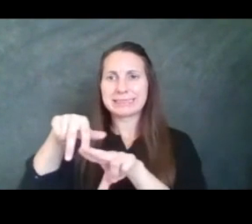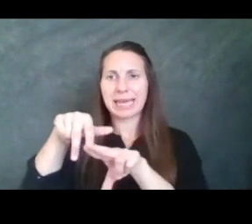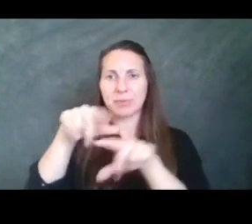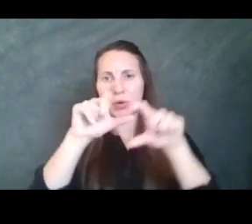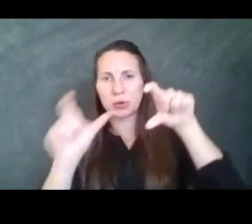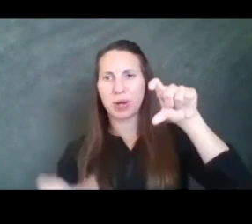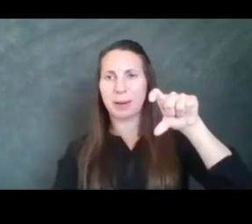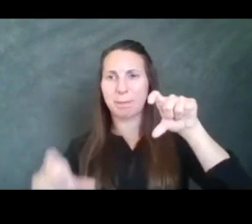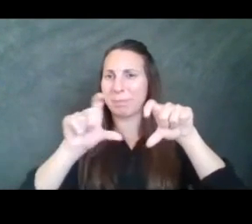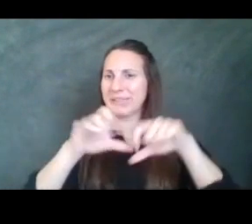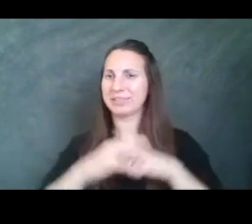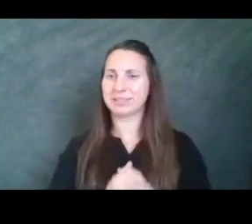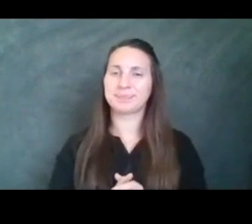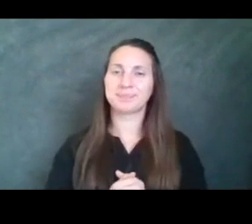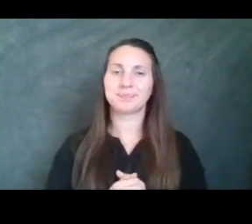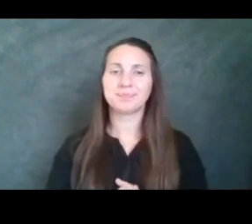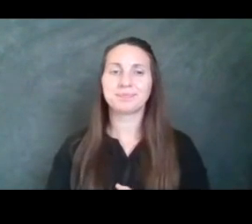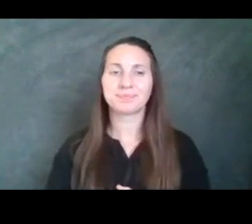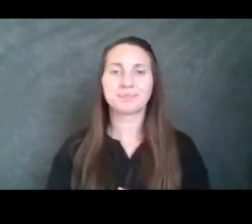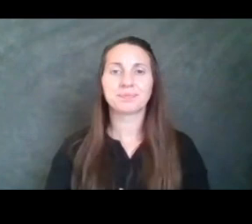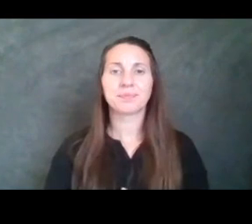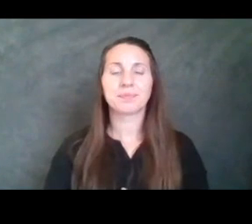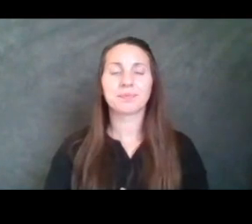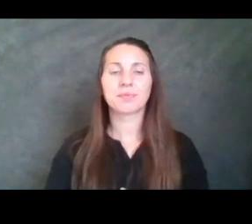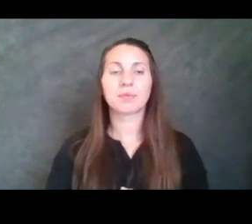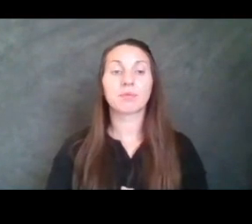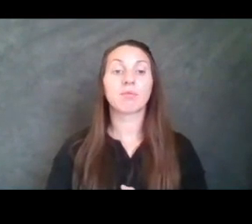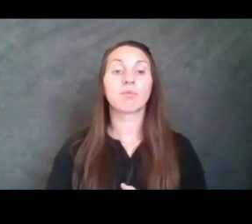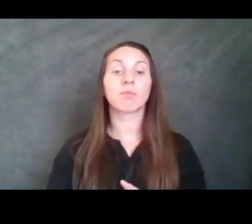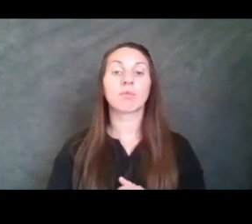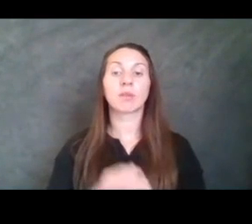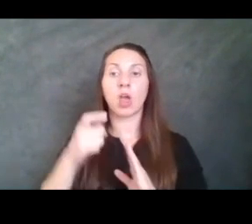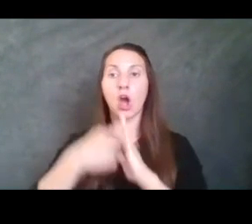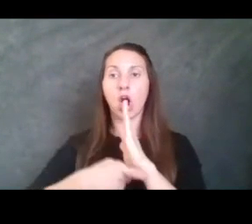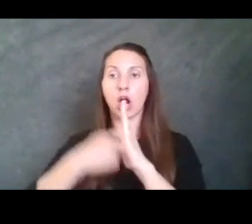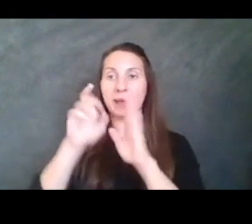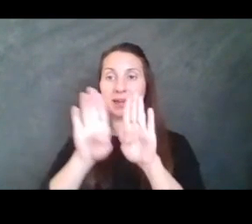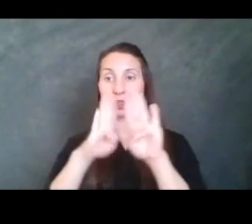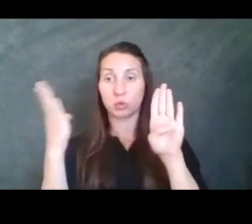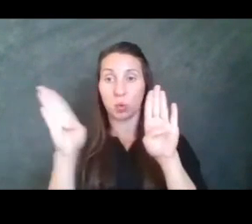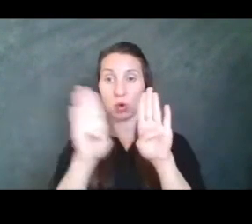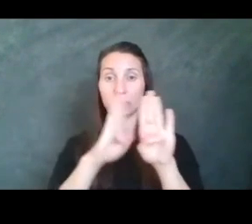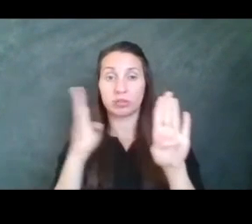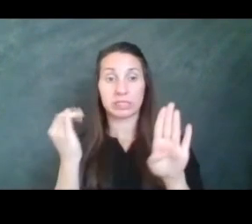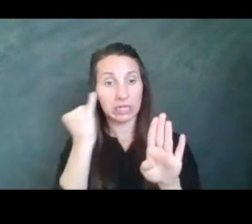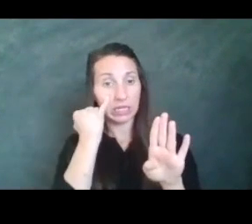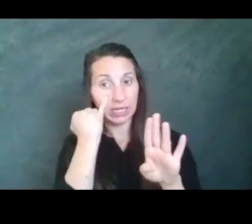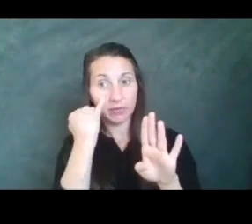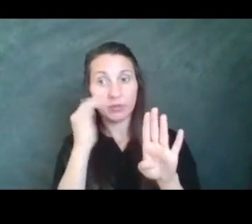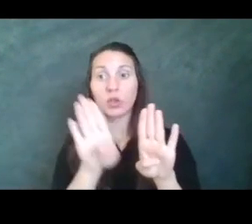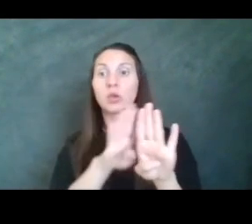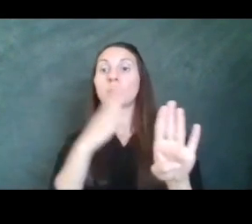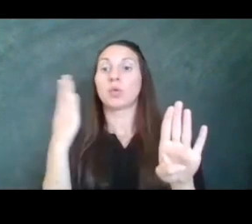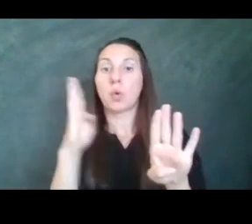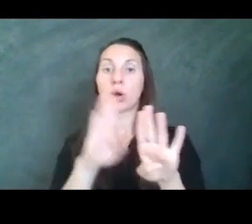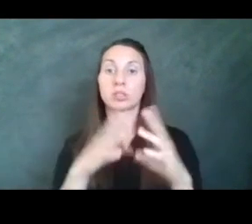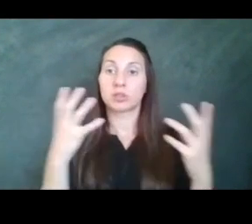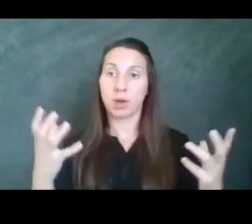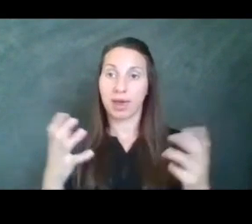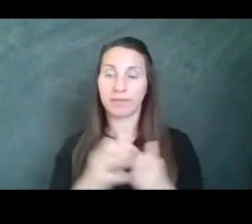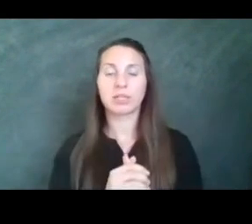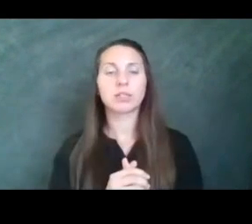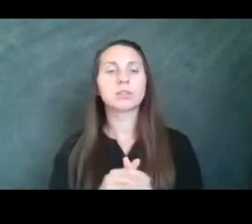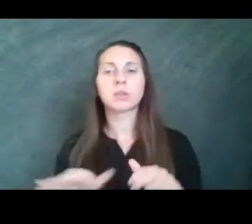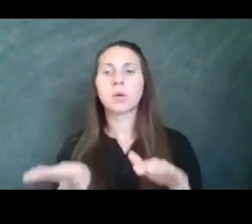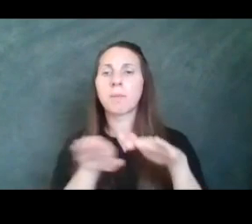The automatic doors for certain doors that are too heavy. On the bottom right